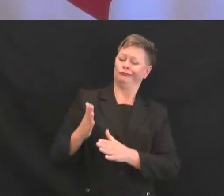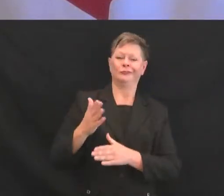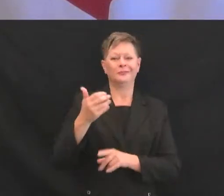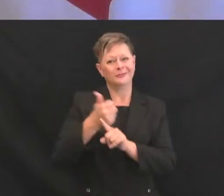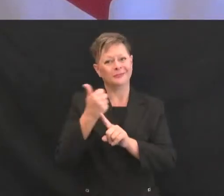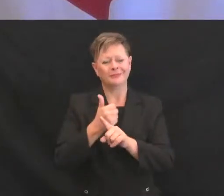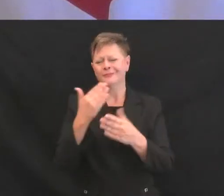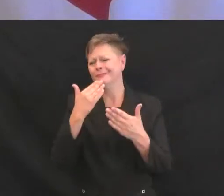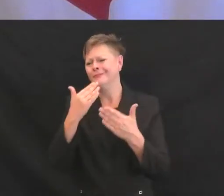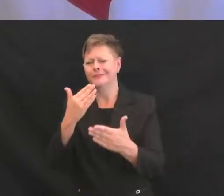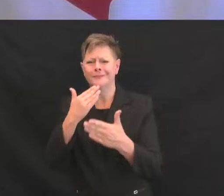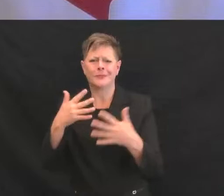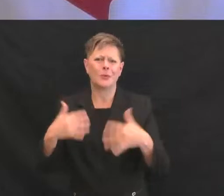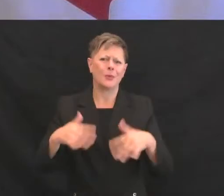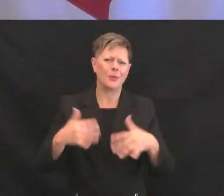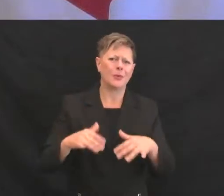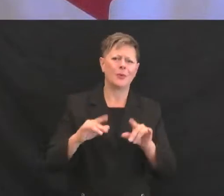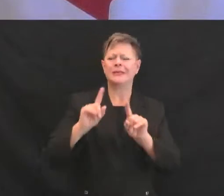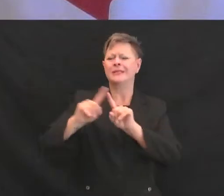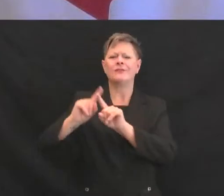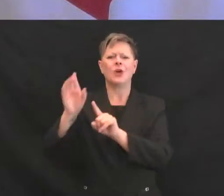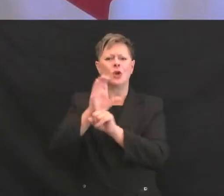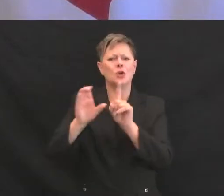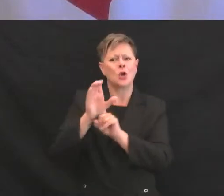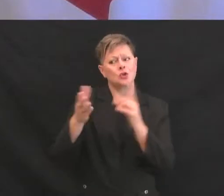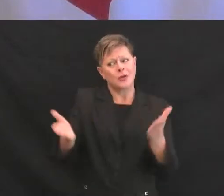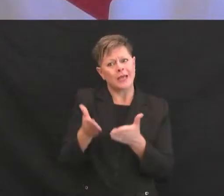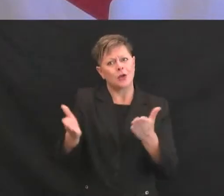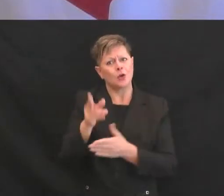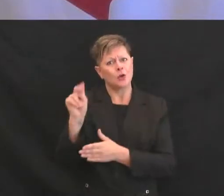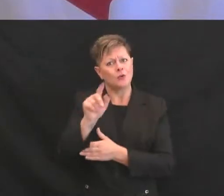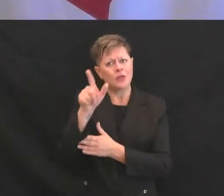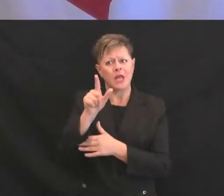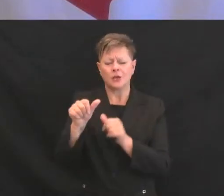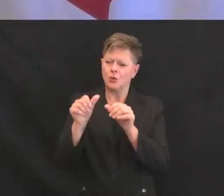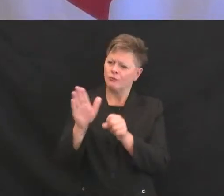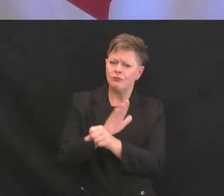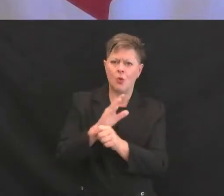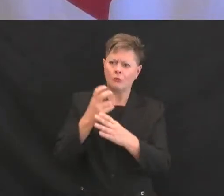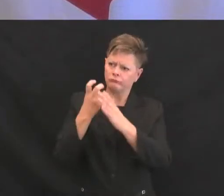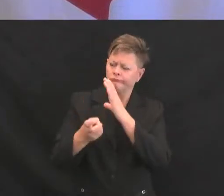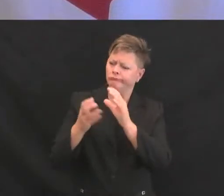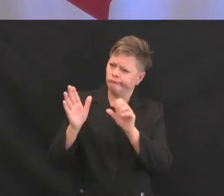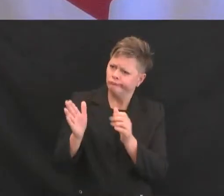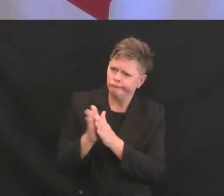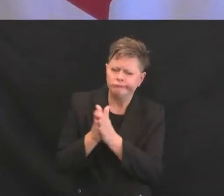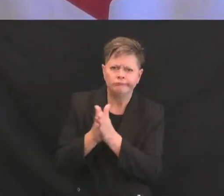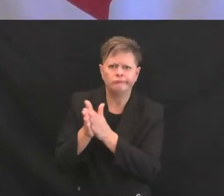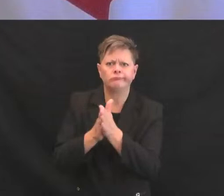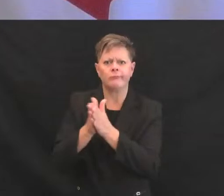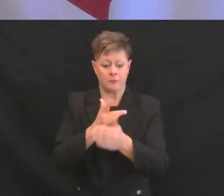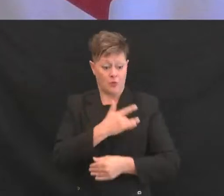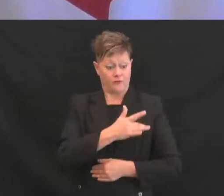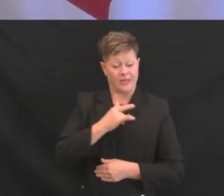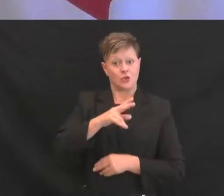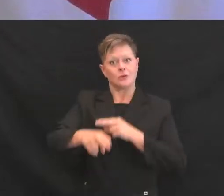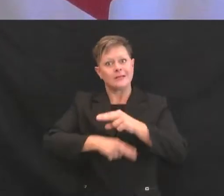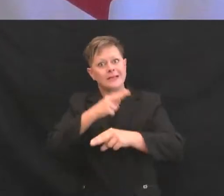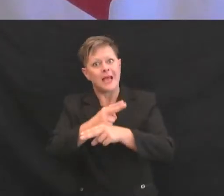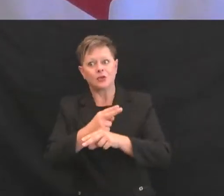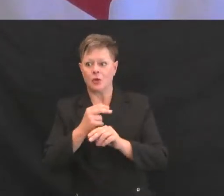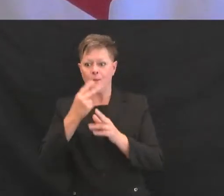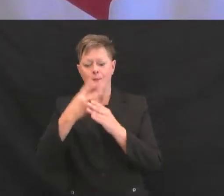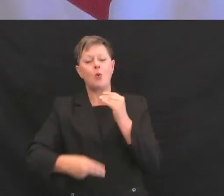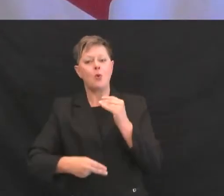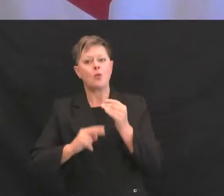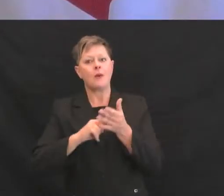of Labrador's unique cultures and your contributions, both provincially and nationally, which help people better understand